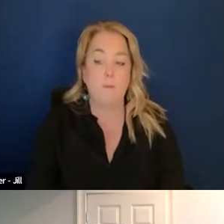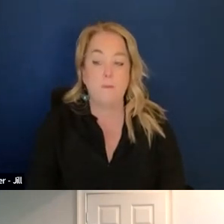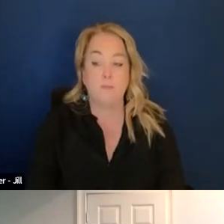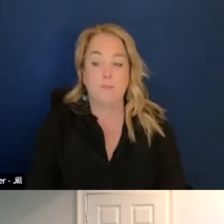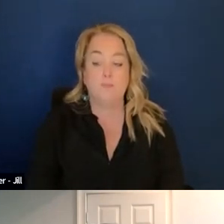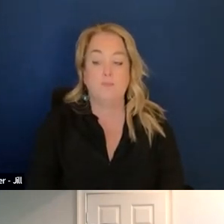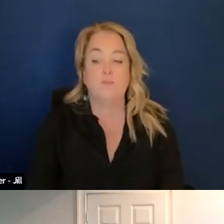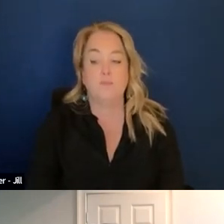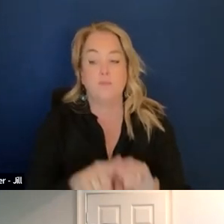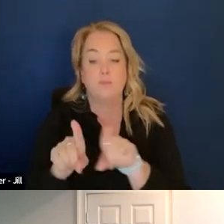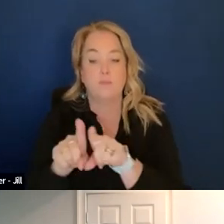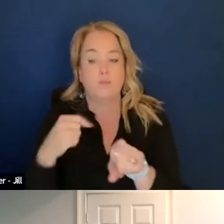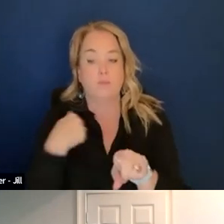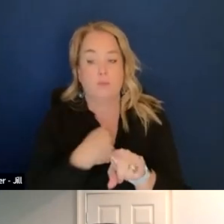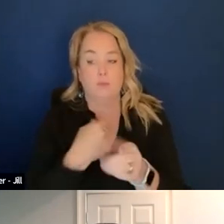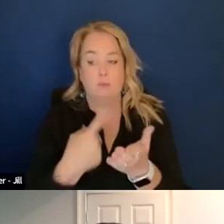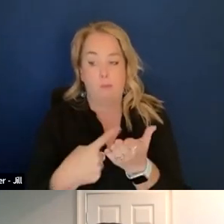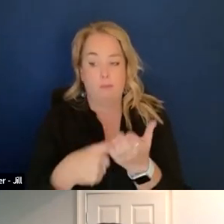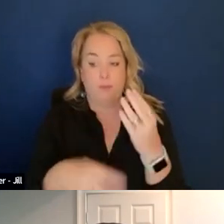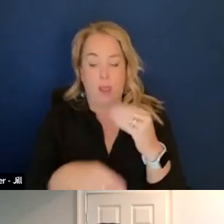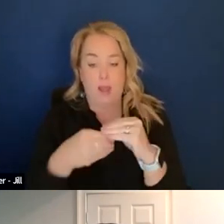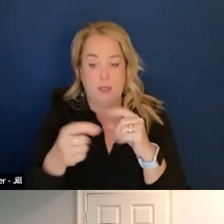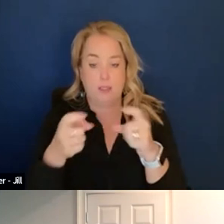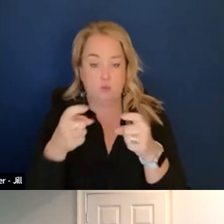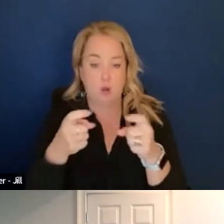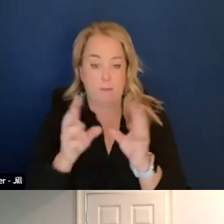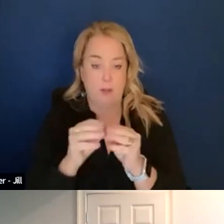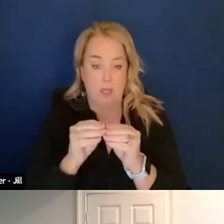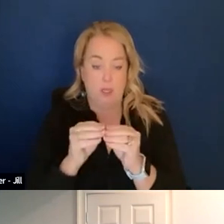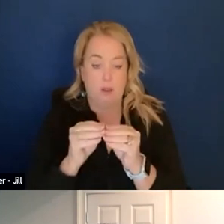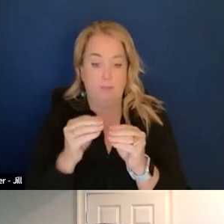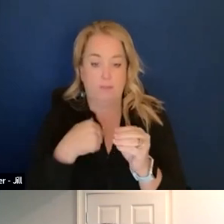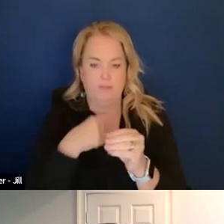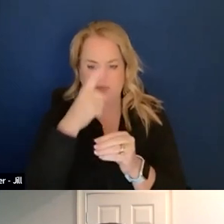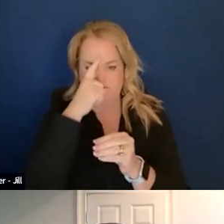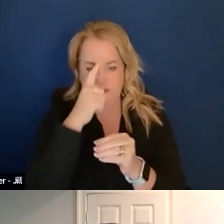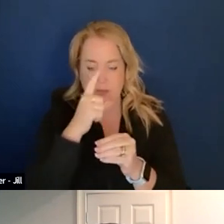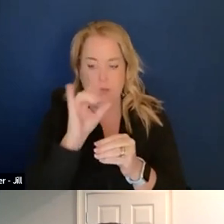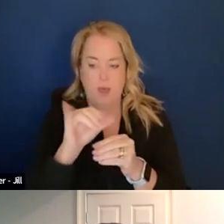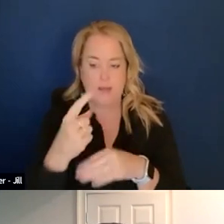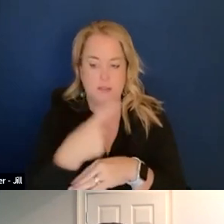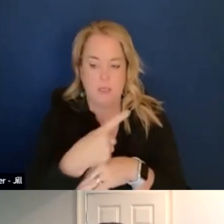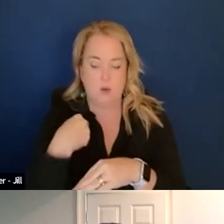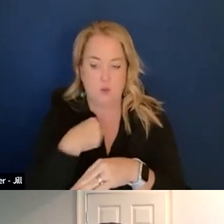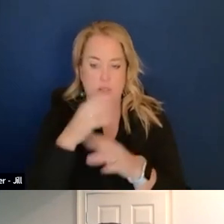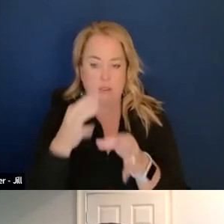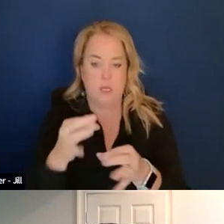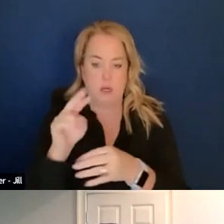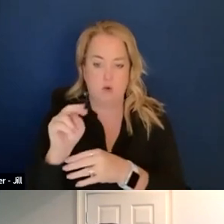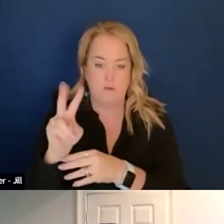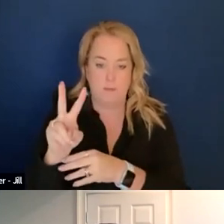We had also discussed adding an administrative meeting. I think the date we came up with was